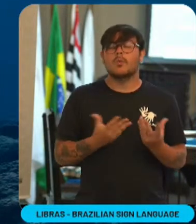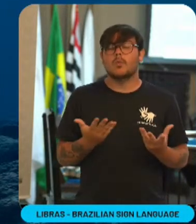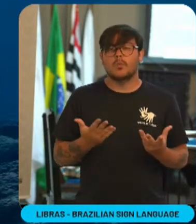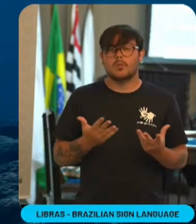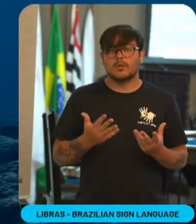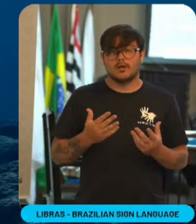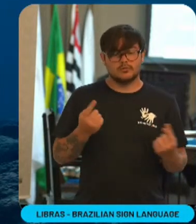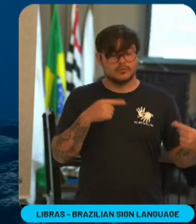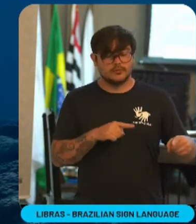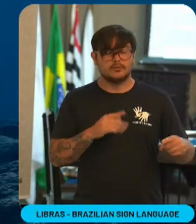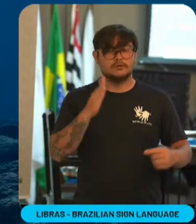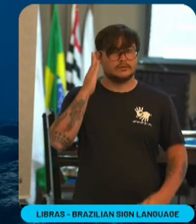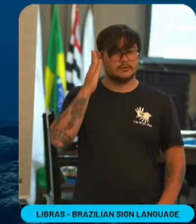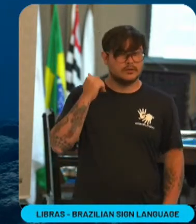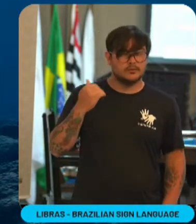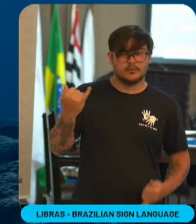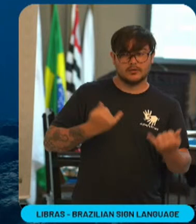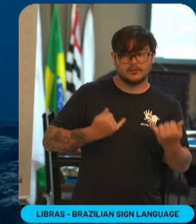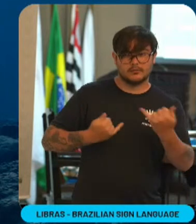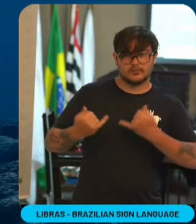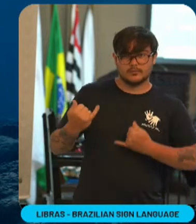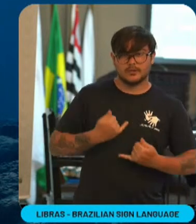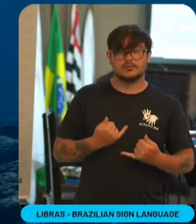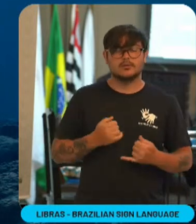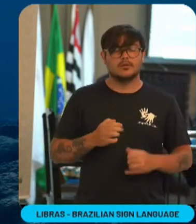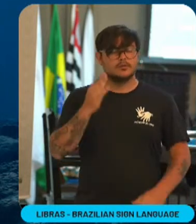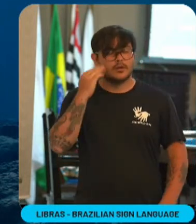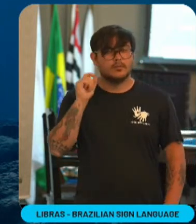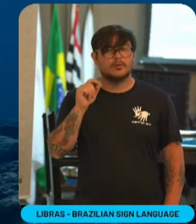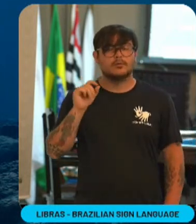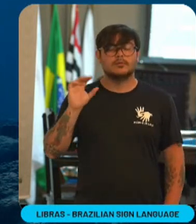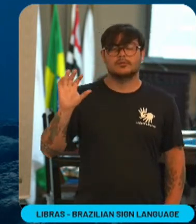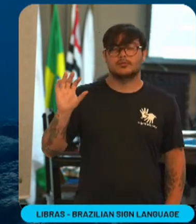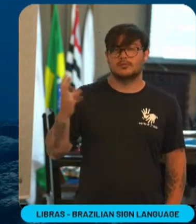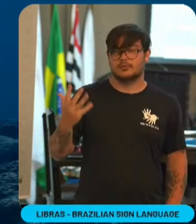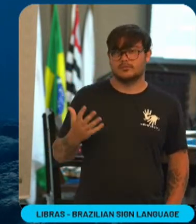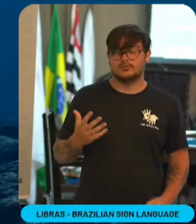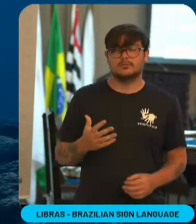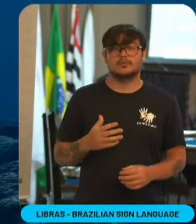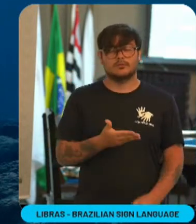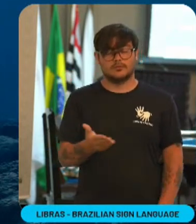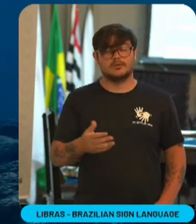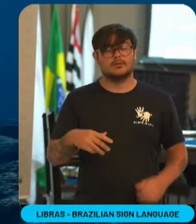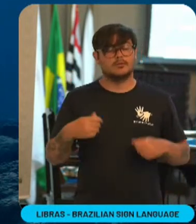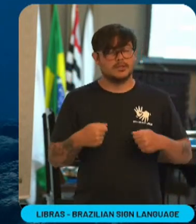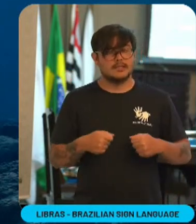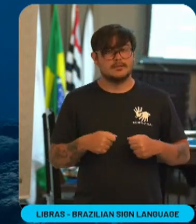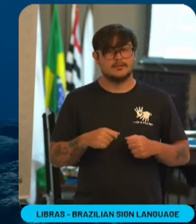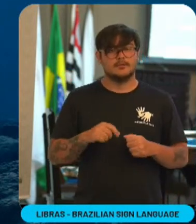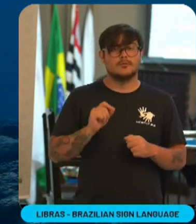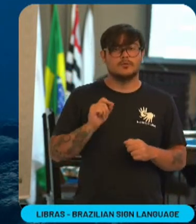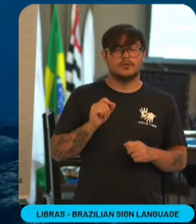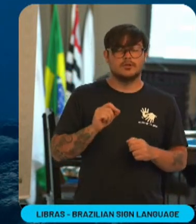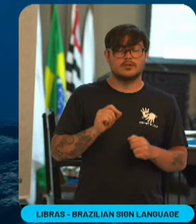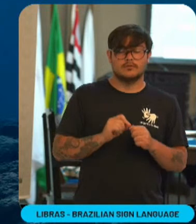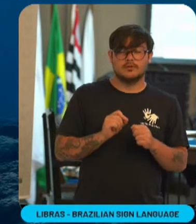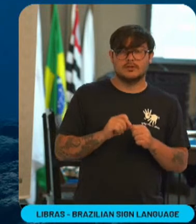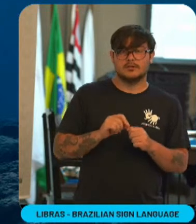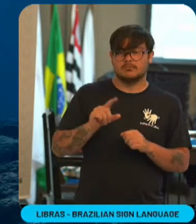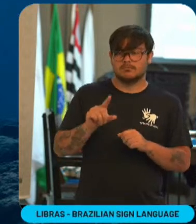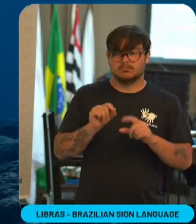the data, having the information, have the facts going on, and dealing